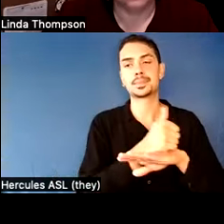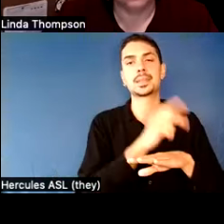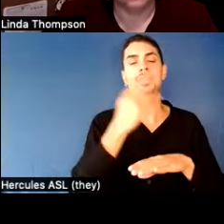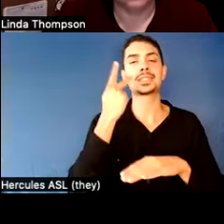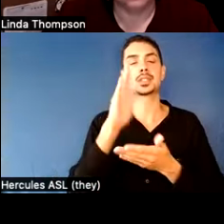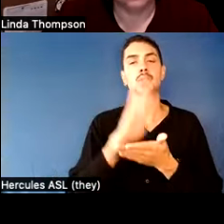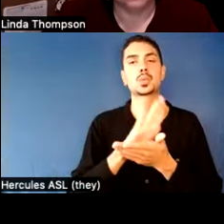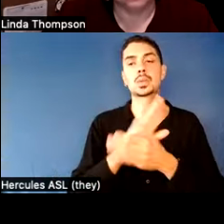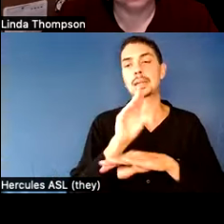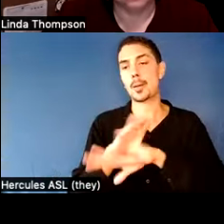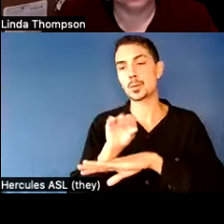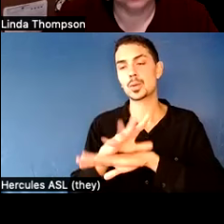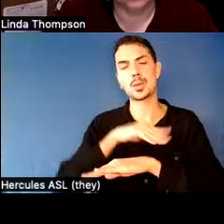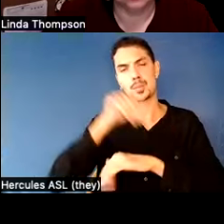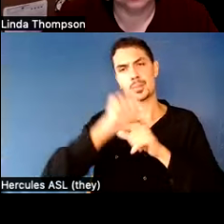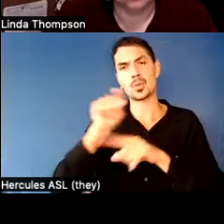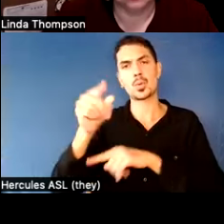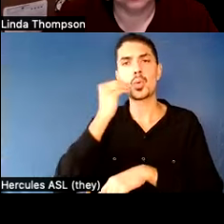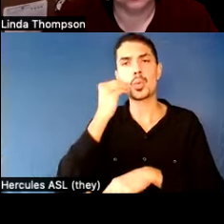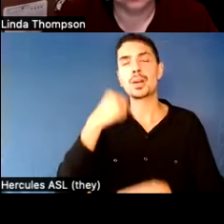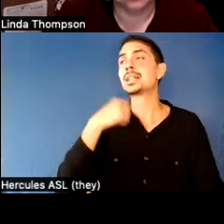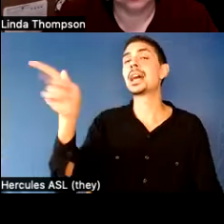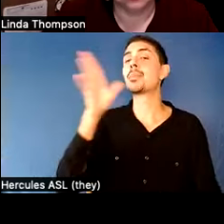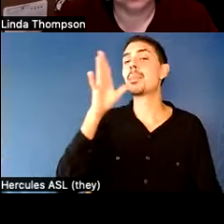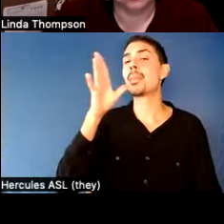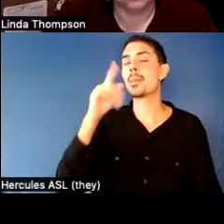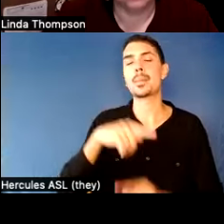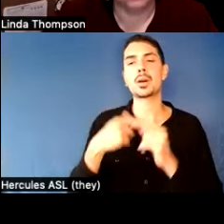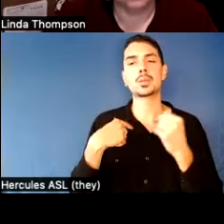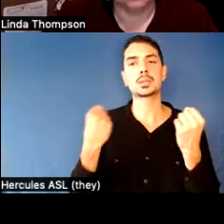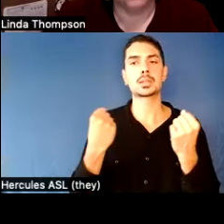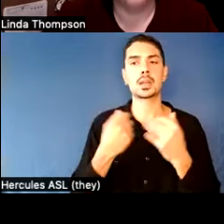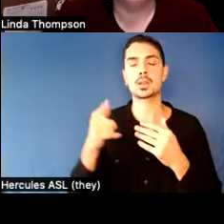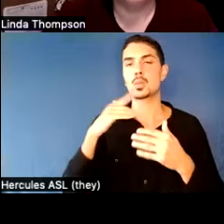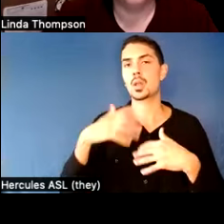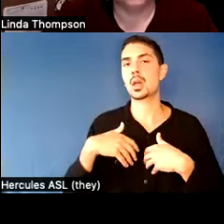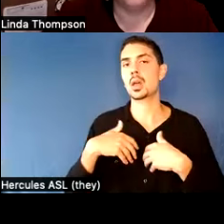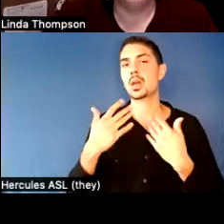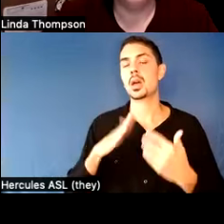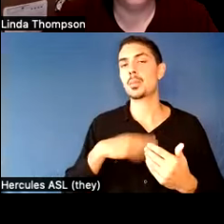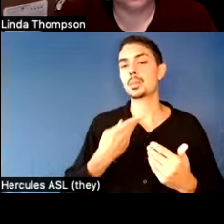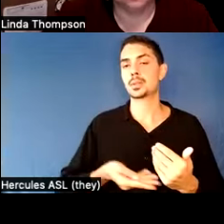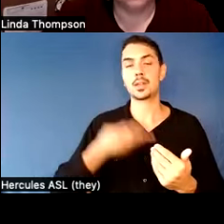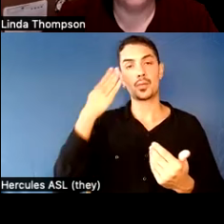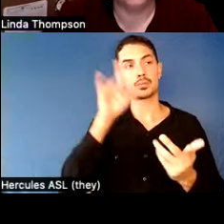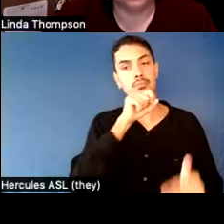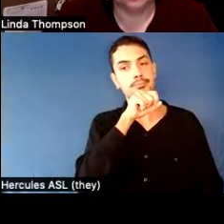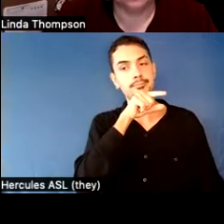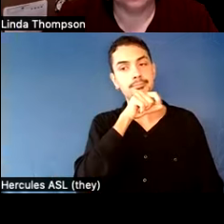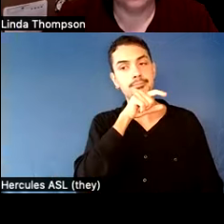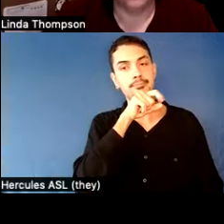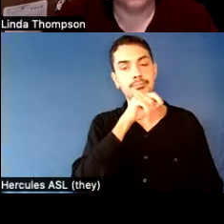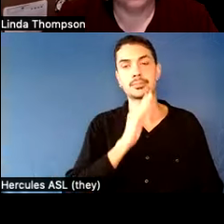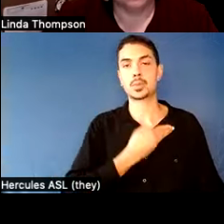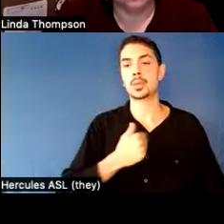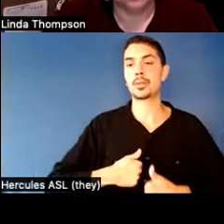school counselor. And I remember going home and I was going to tell my mom, and I was so scared she was going to be mad at me for telling everything that was going on in our life,